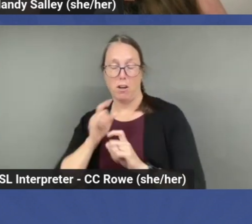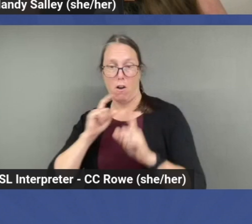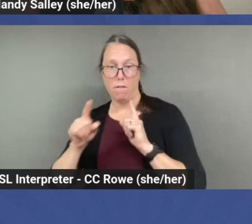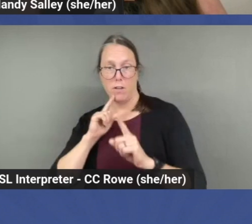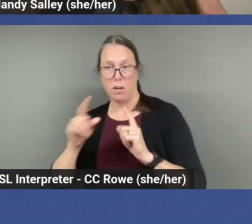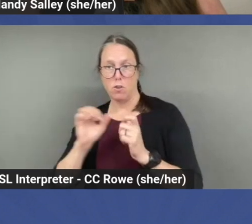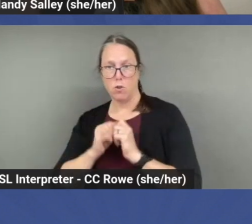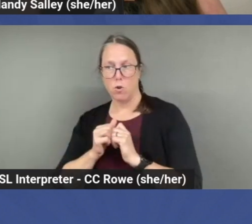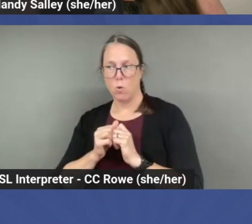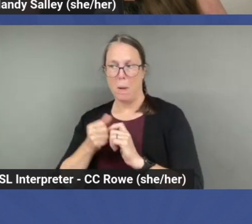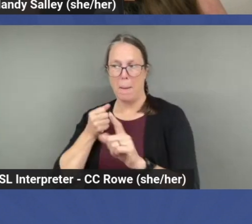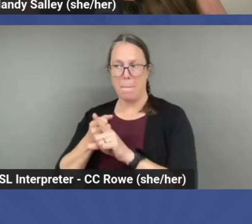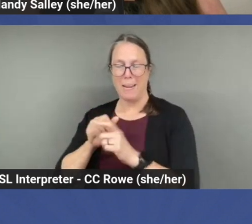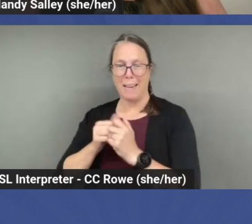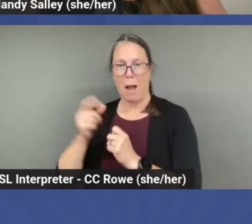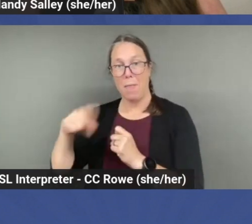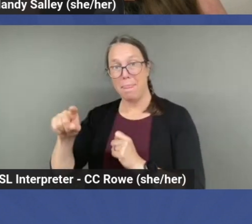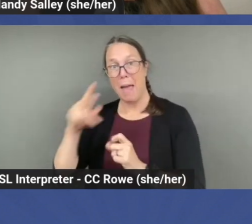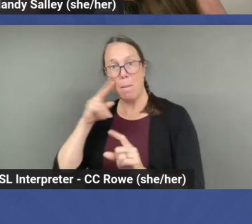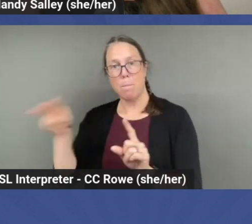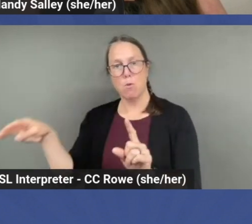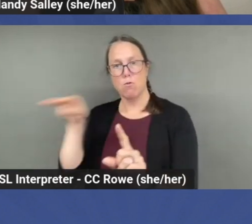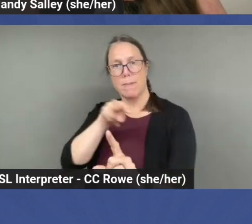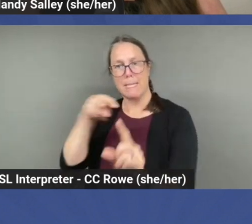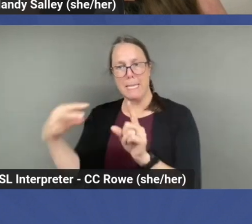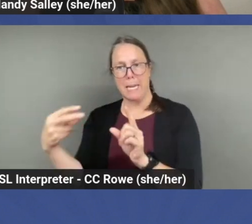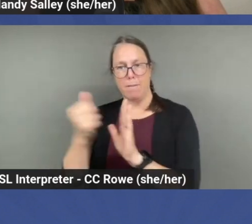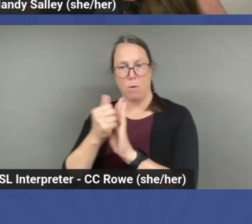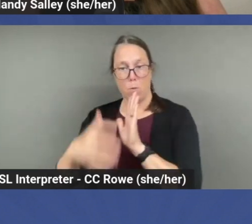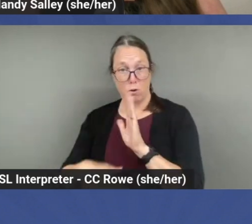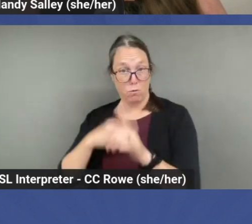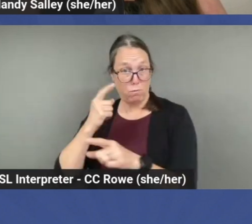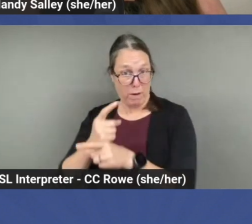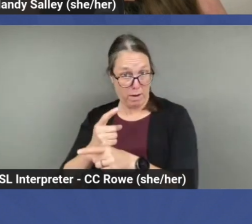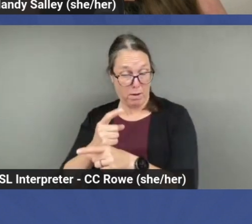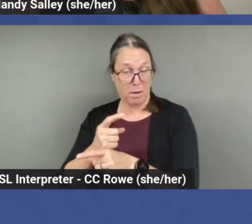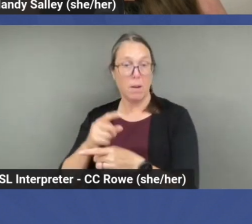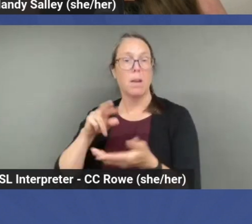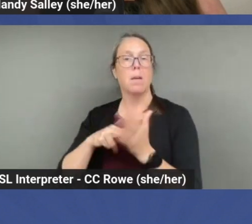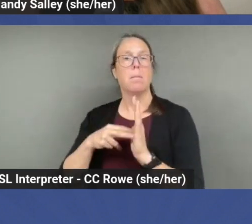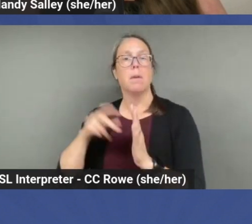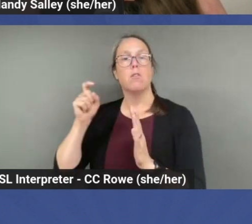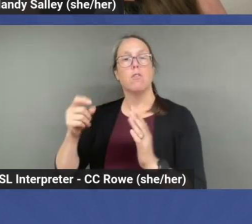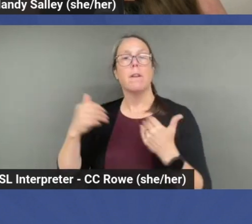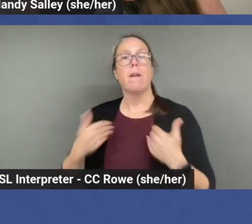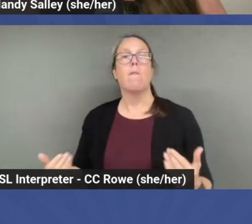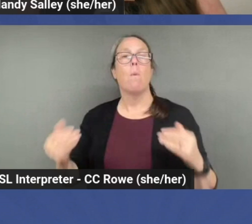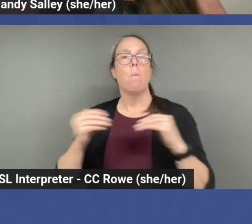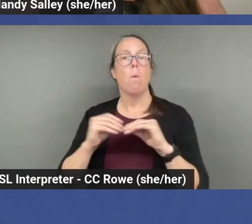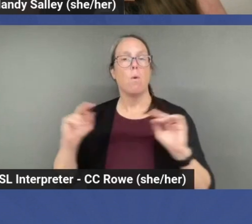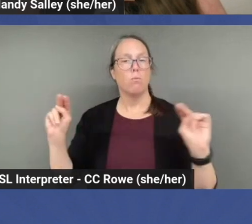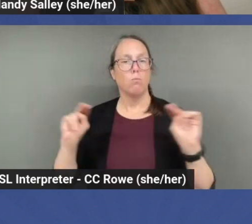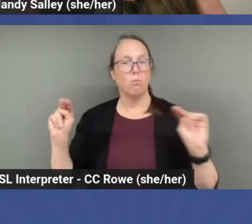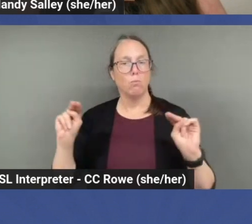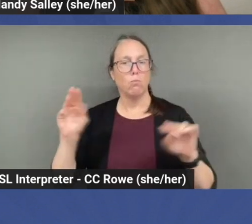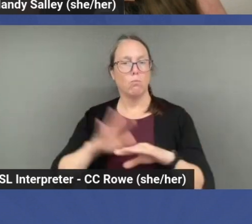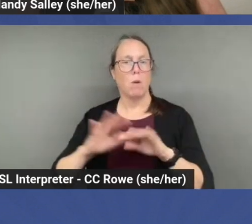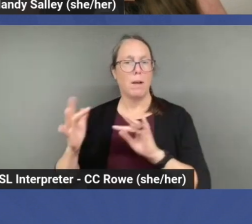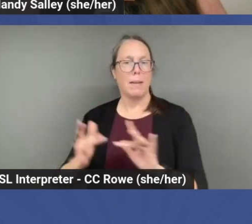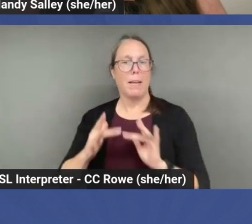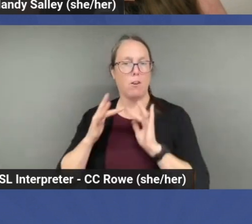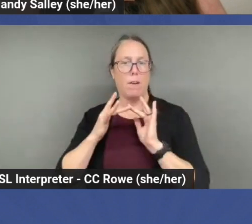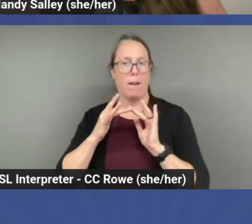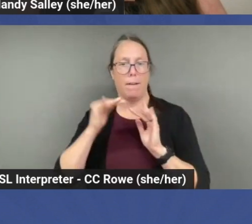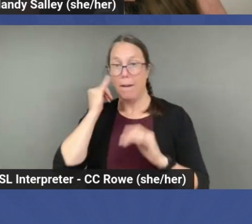they perceive, for example, abortion, no? So there should be more neutrality on the internet, because if not, they are